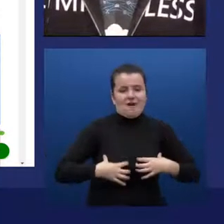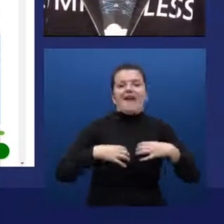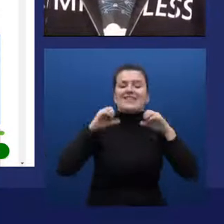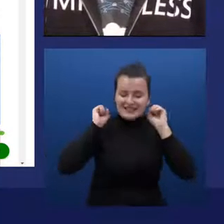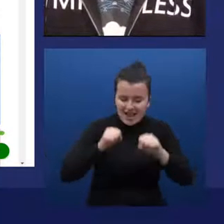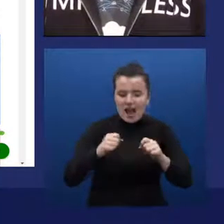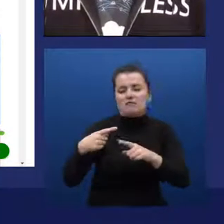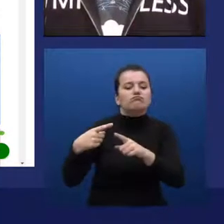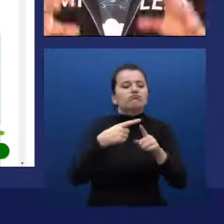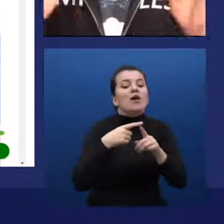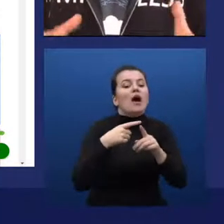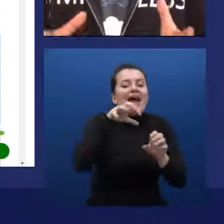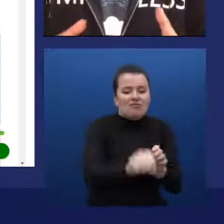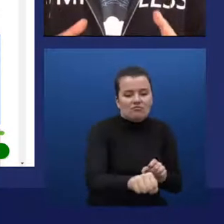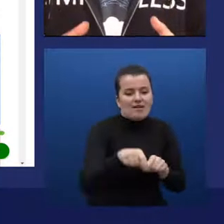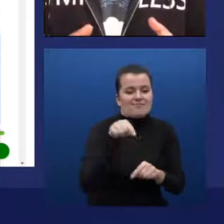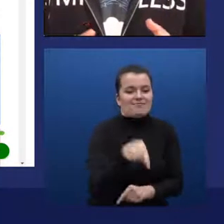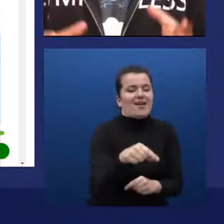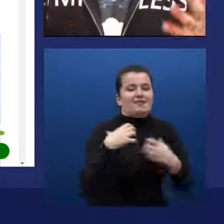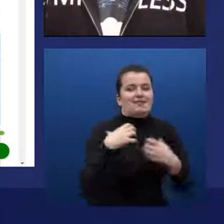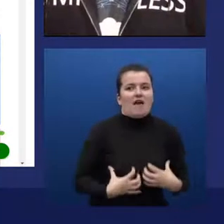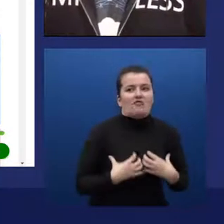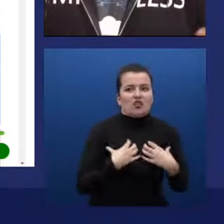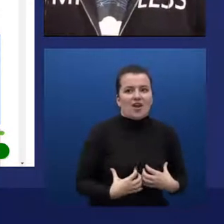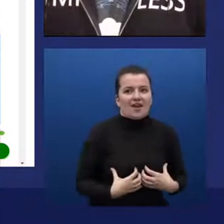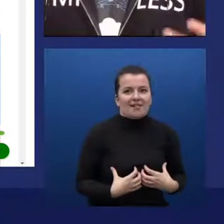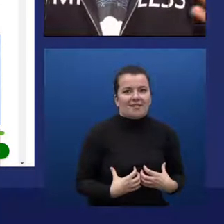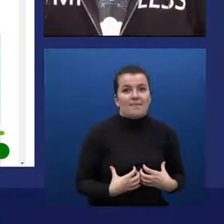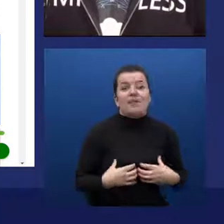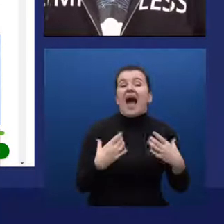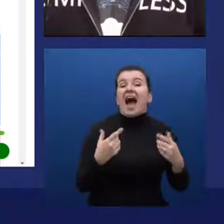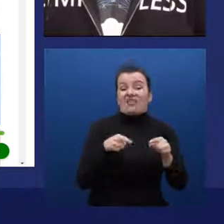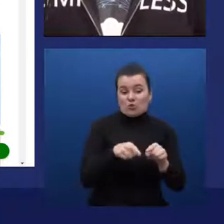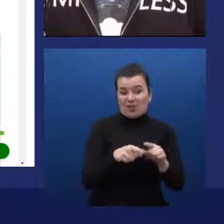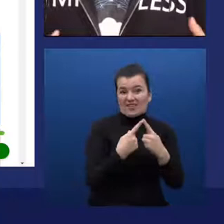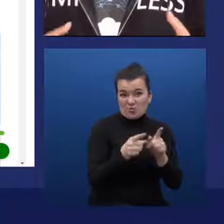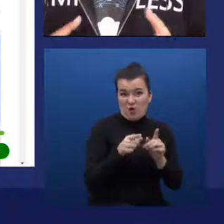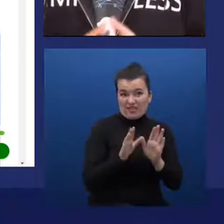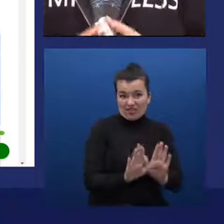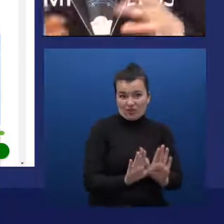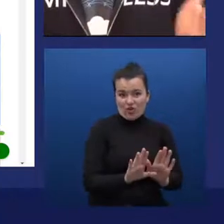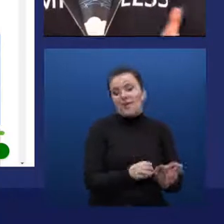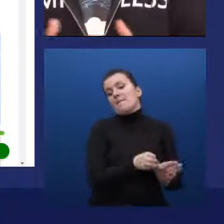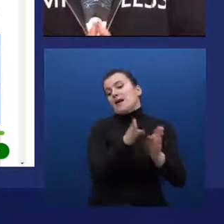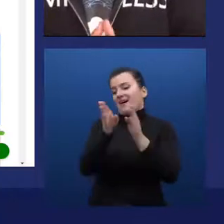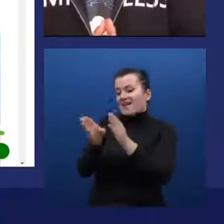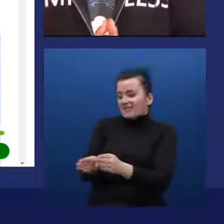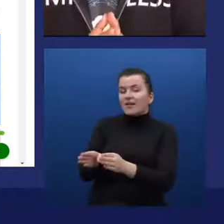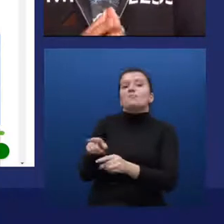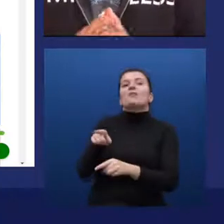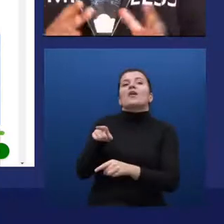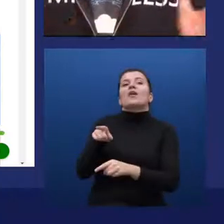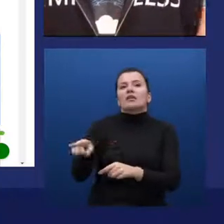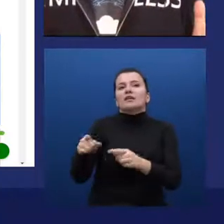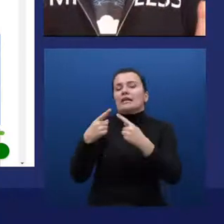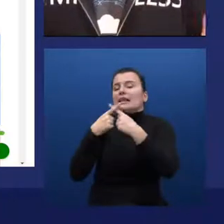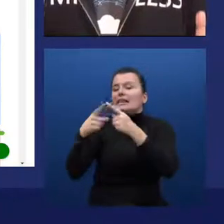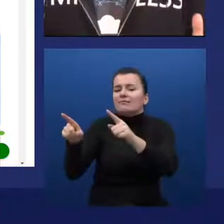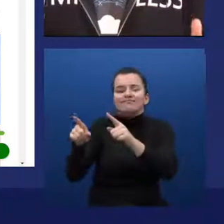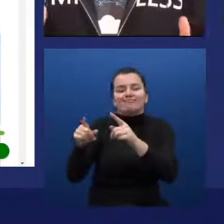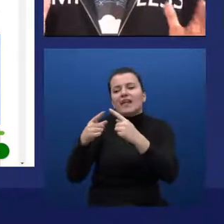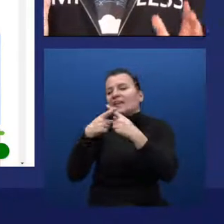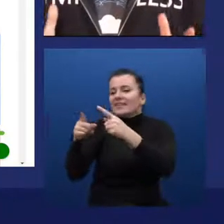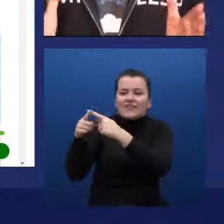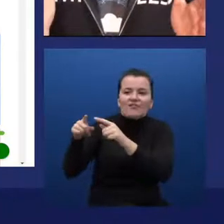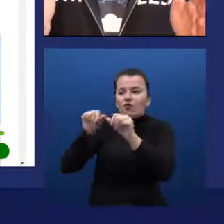numerous objects in a single environment. So you'd have to have proper light. So it was the flip side. So now we have, you know,